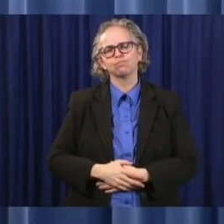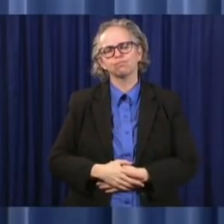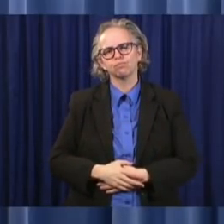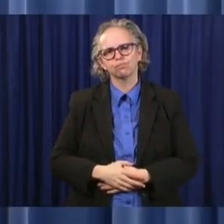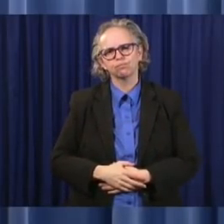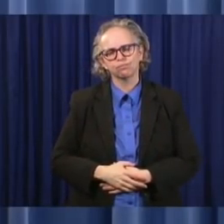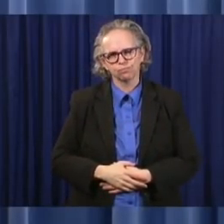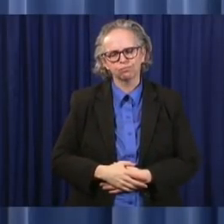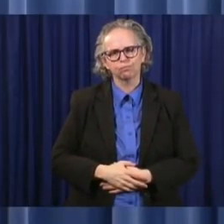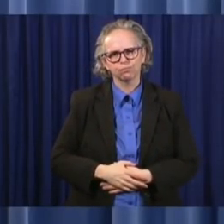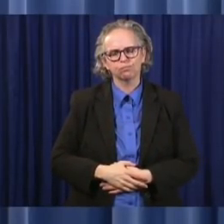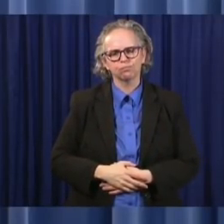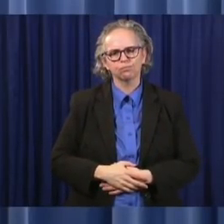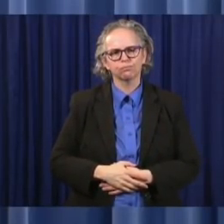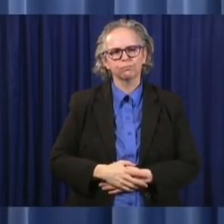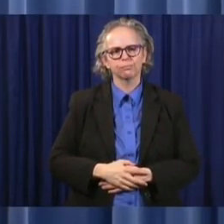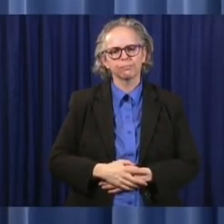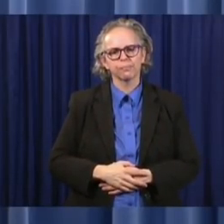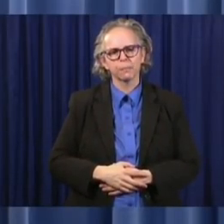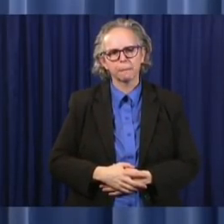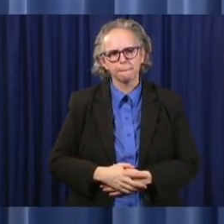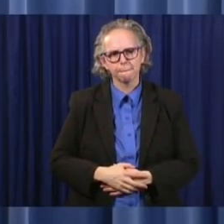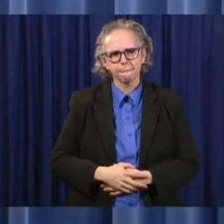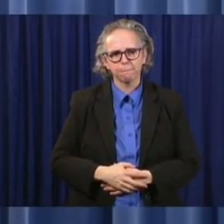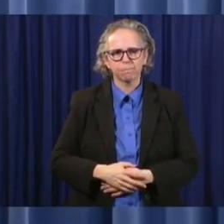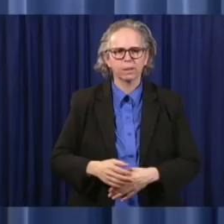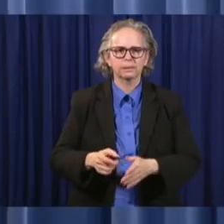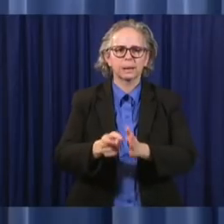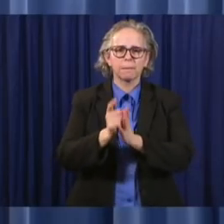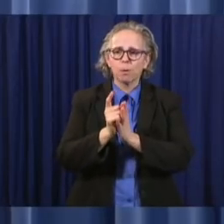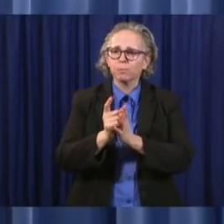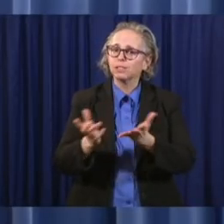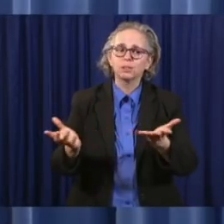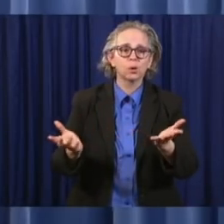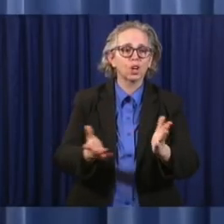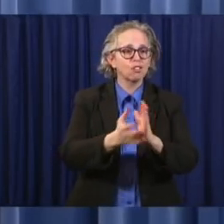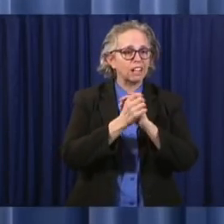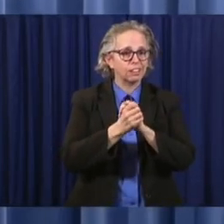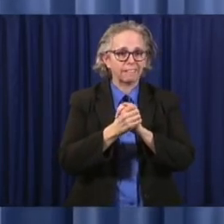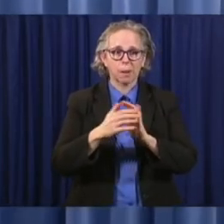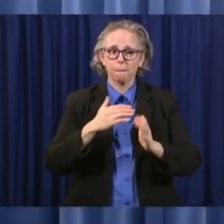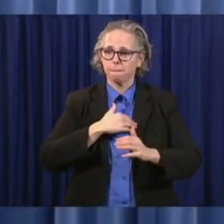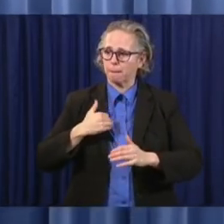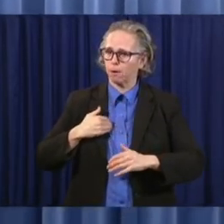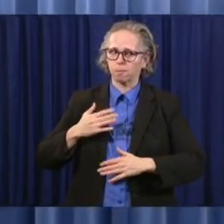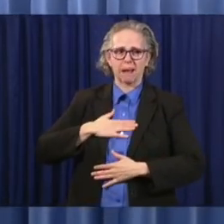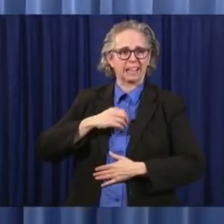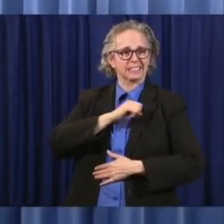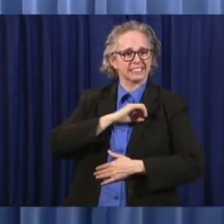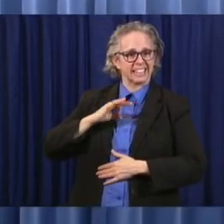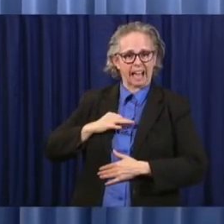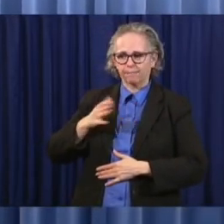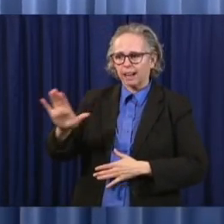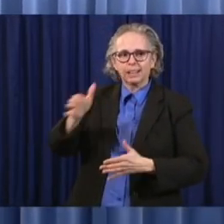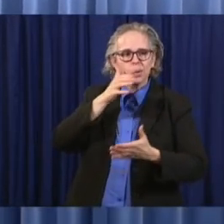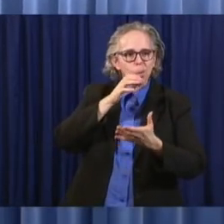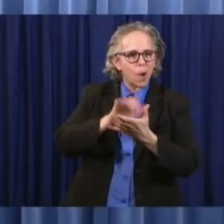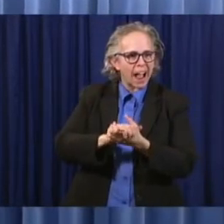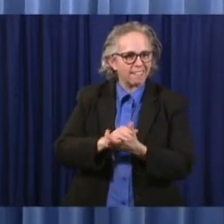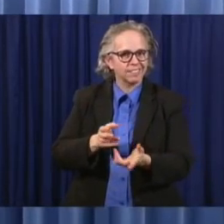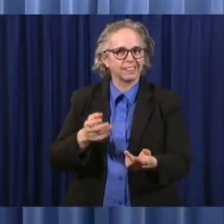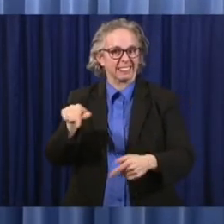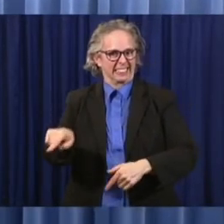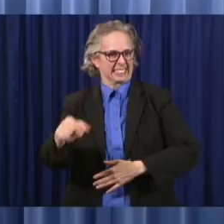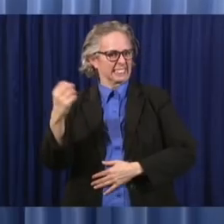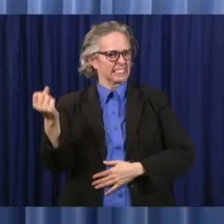I'd like to take a moment to congratulate a member of my staff on his wedding this Saturday. James Galt will be marrying his best friend,